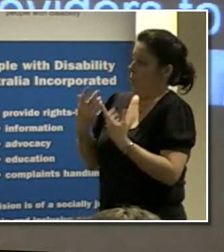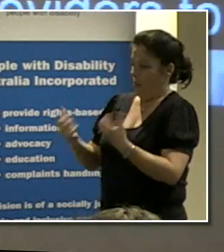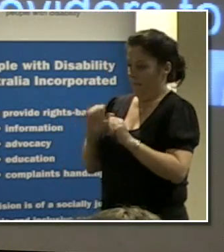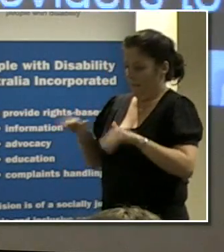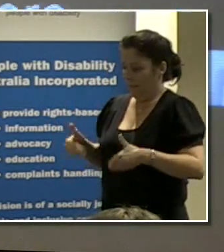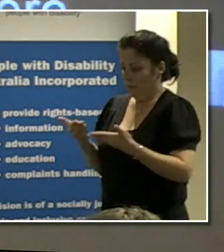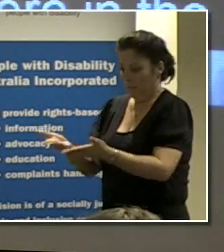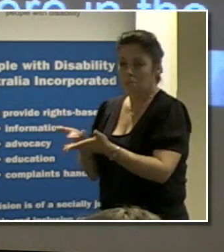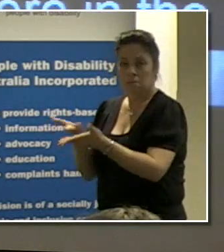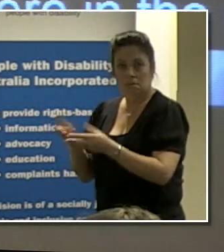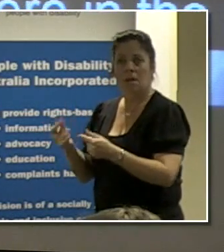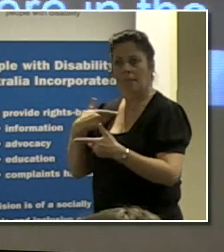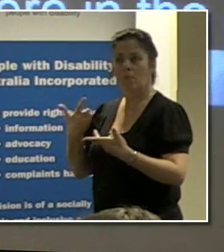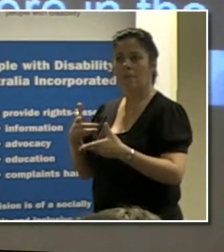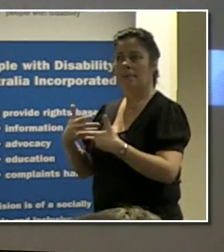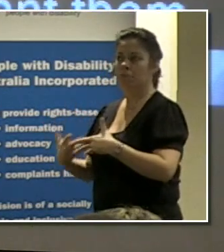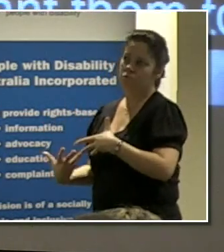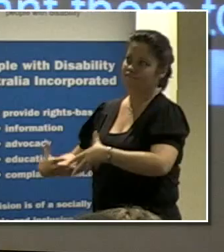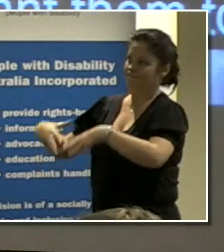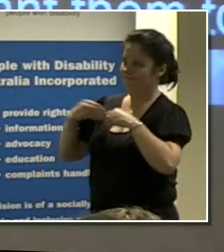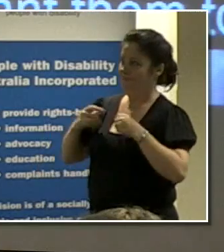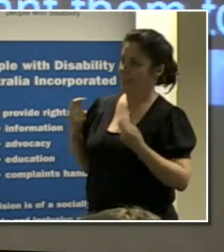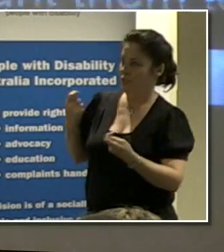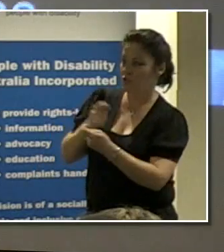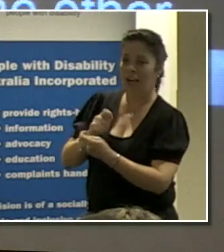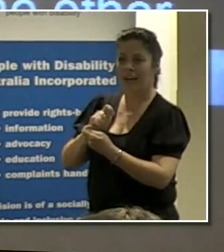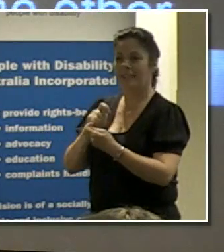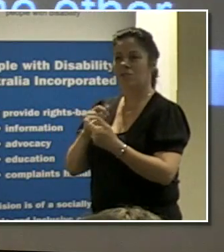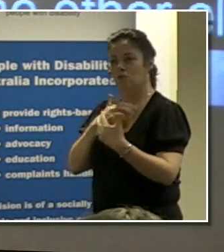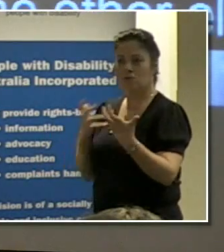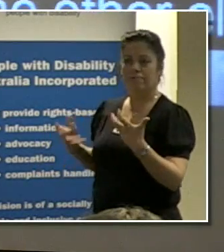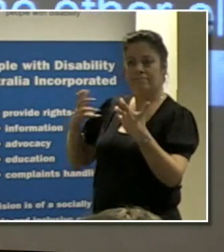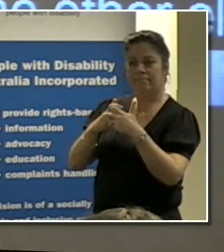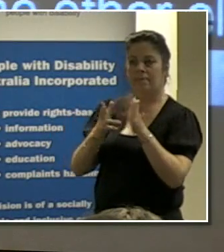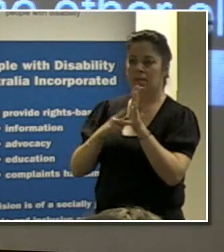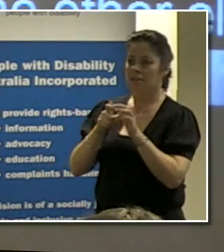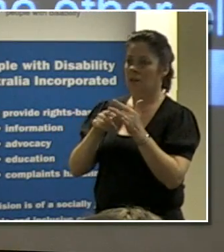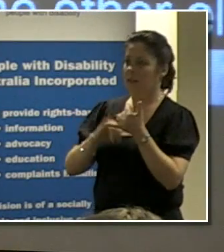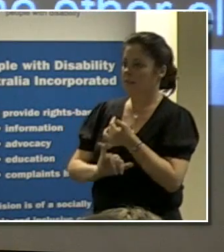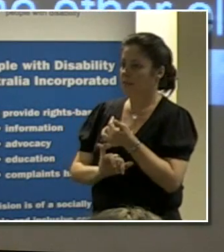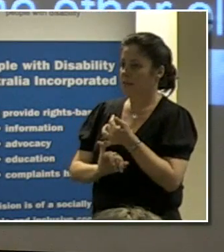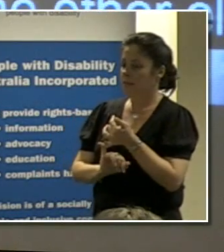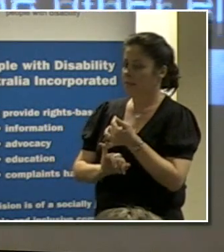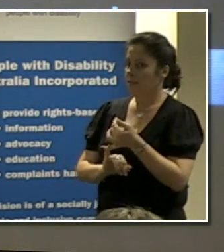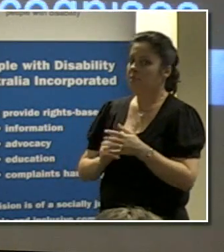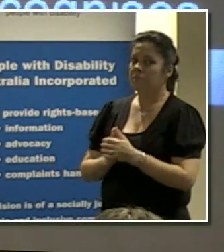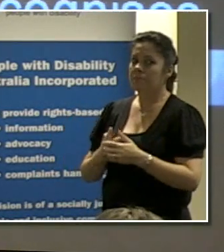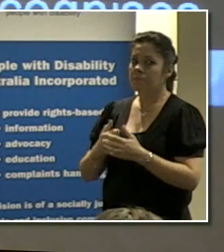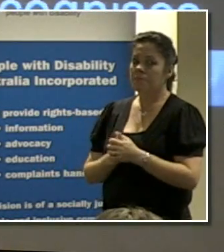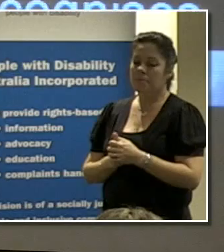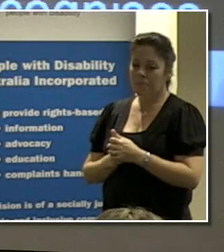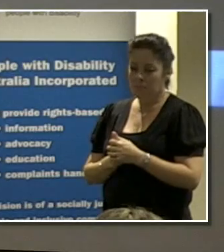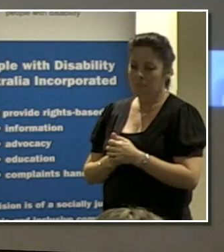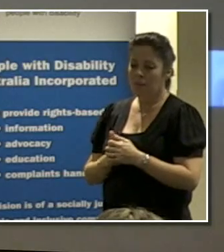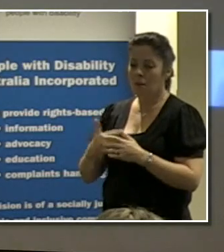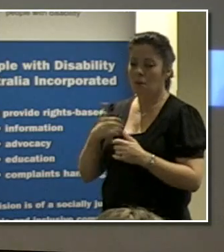growth. And the other element of that is we recognise, and some of them do it very well,